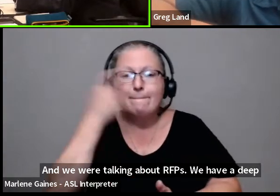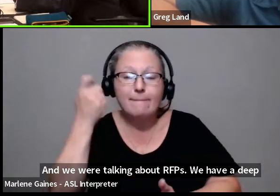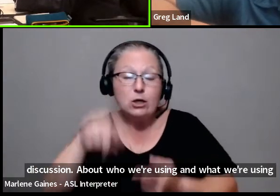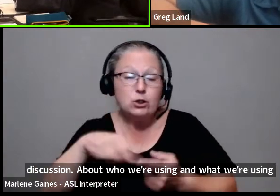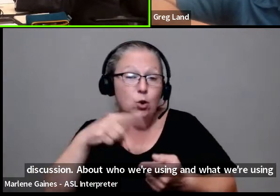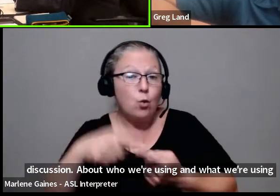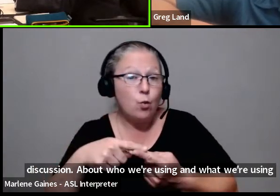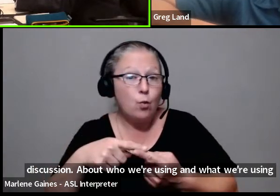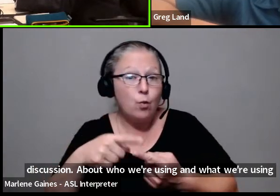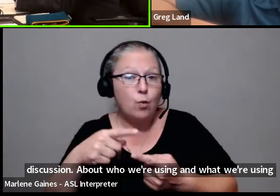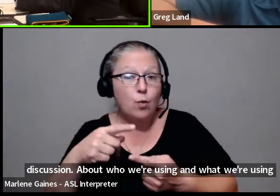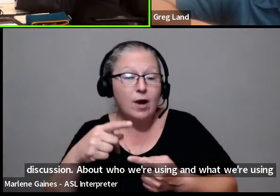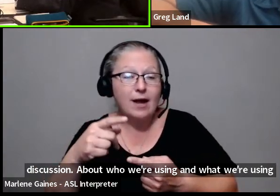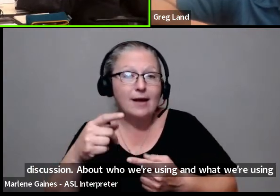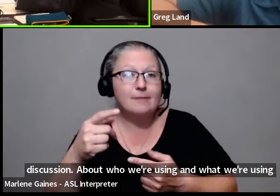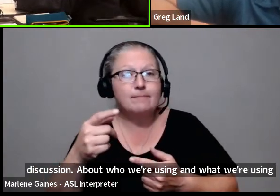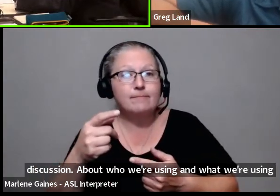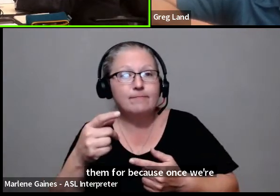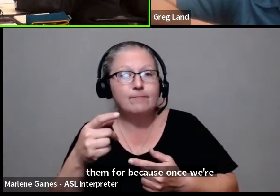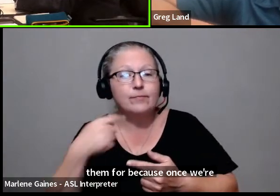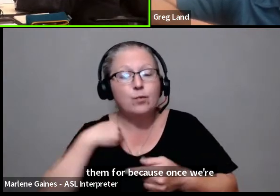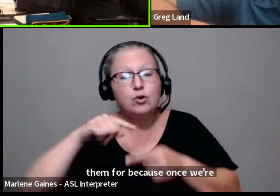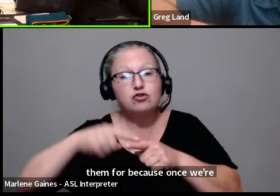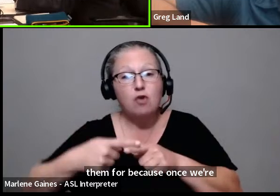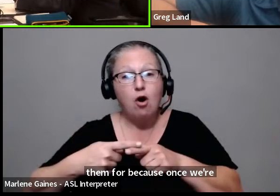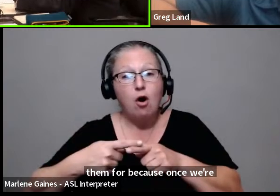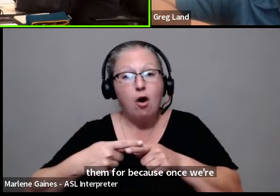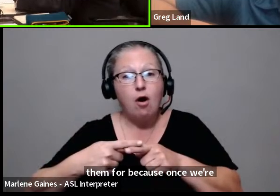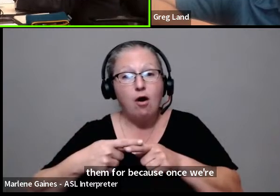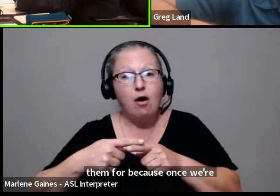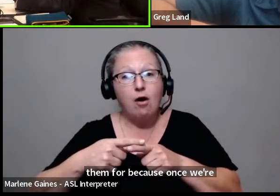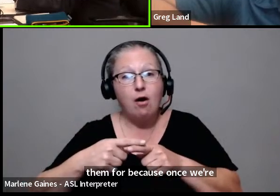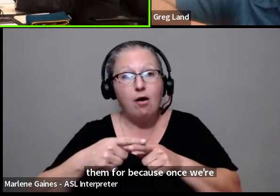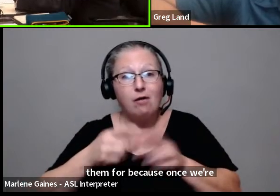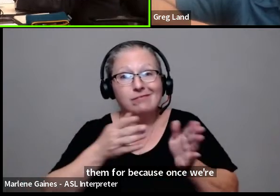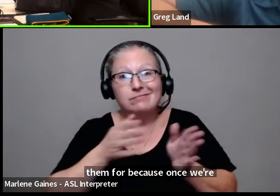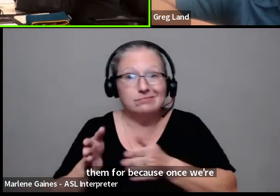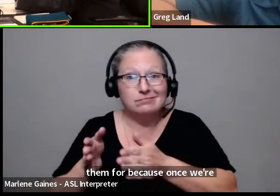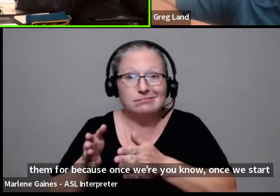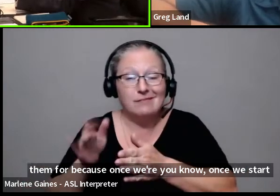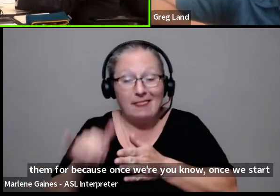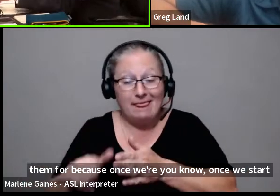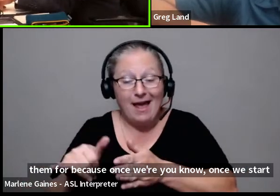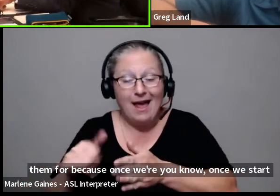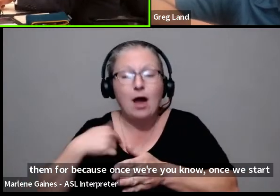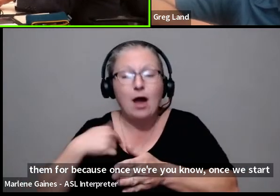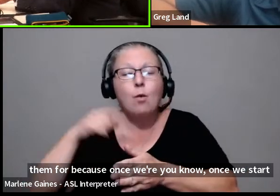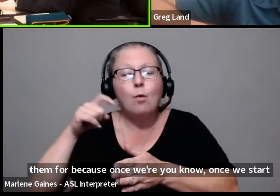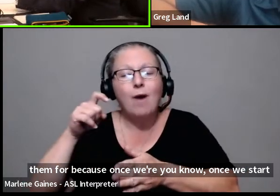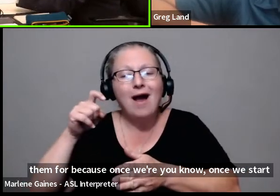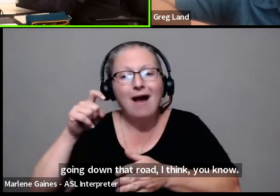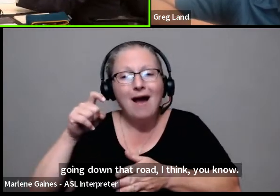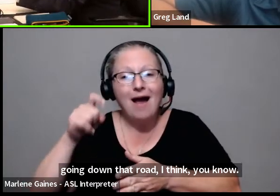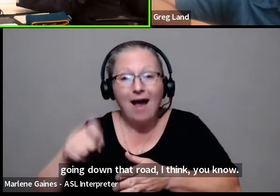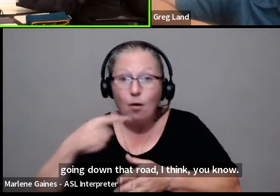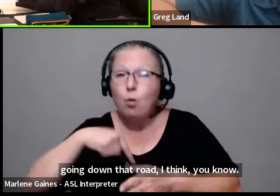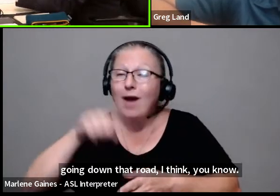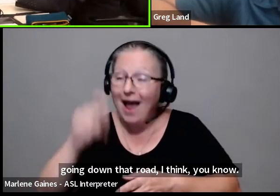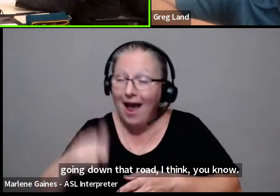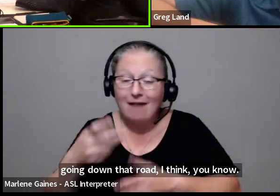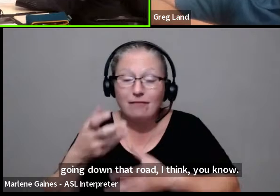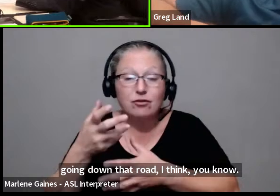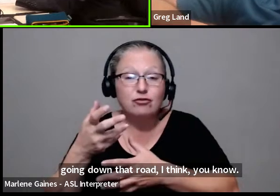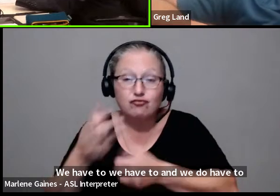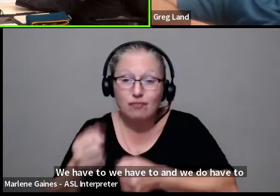once we start going down that road, I think, we have to, and we do have to trust